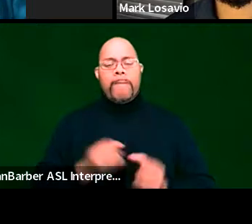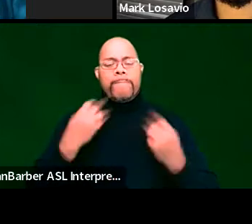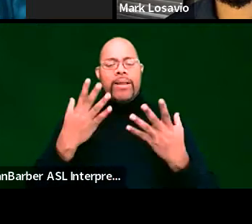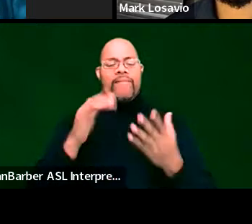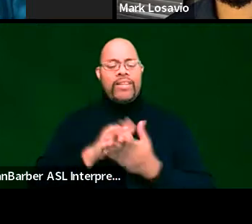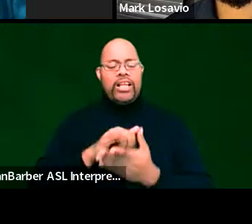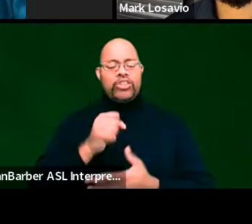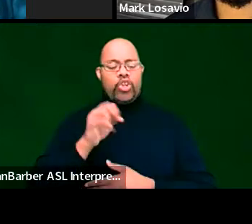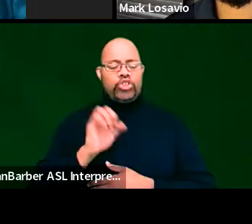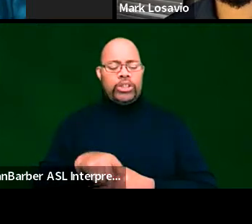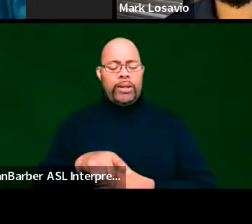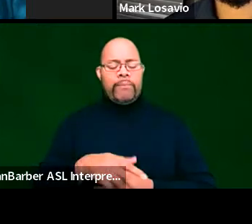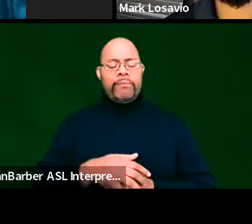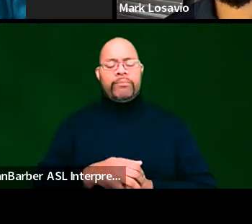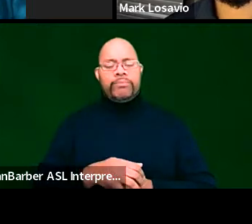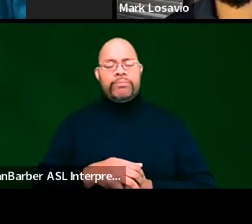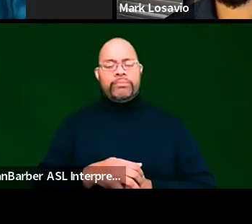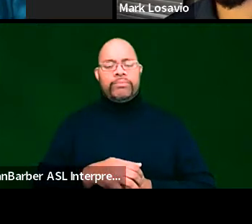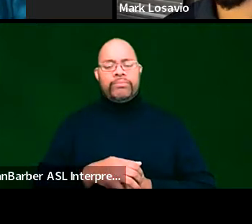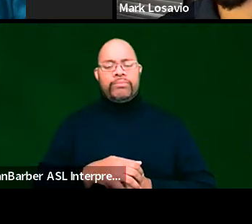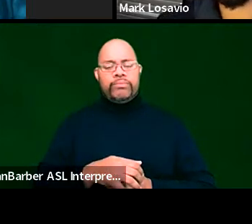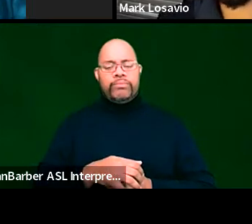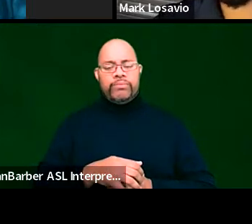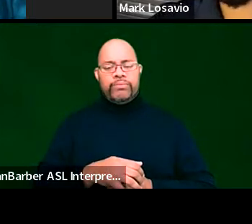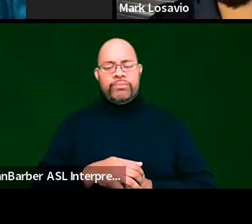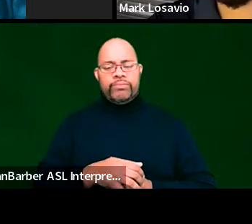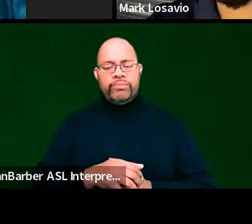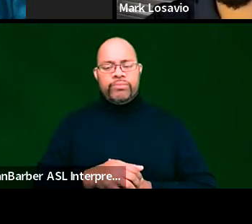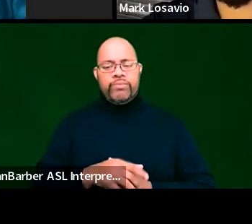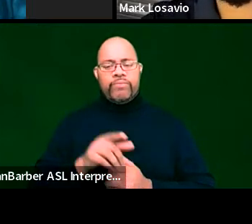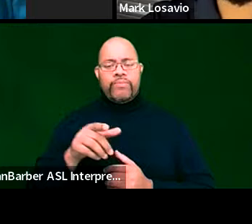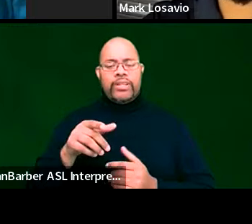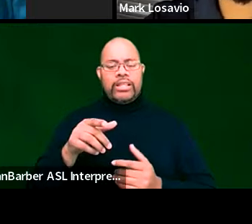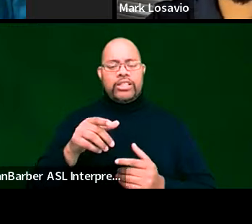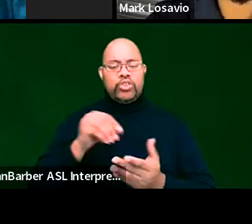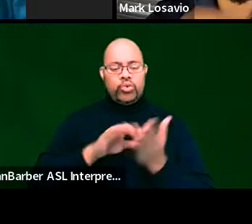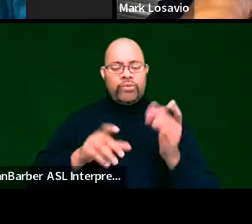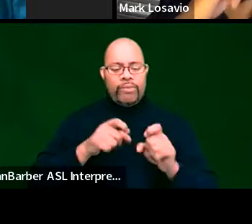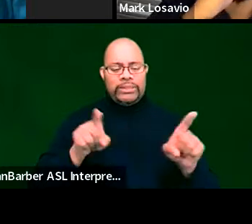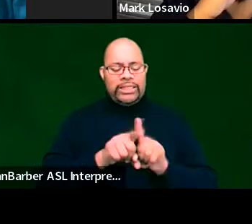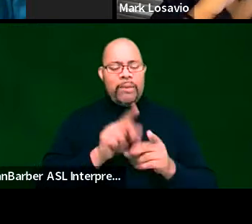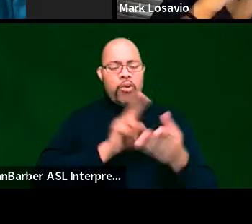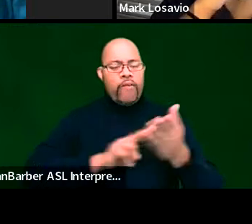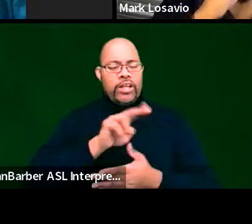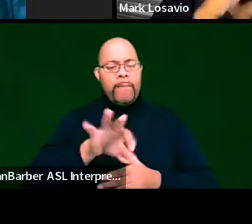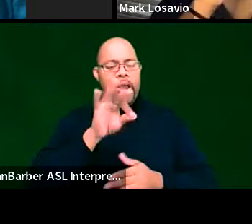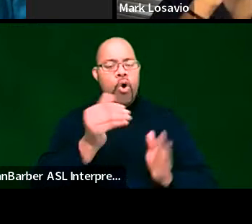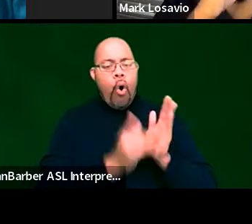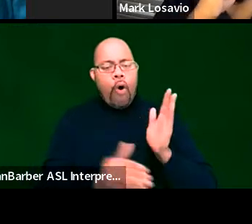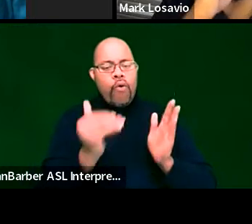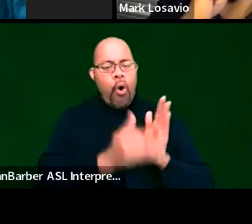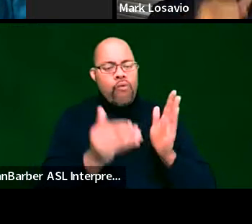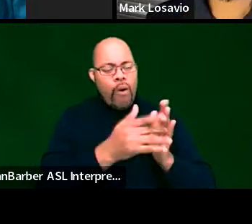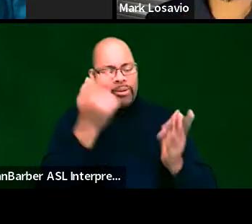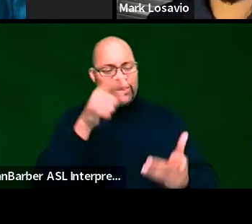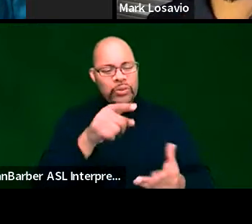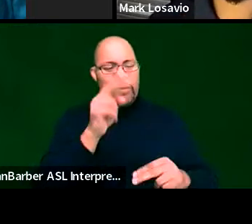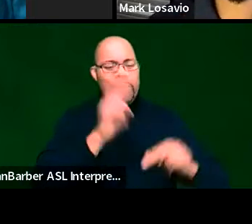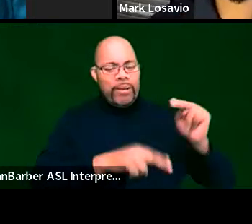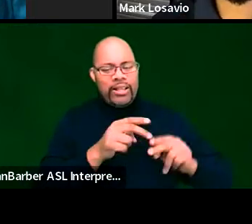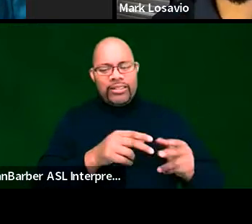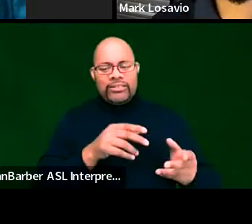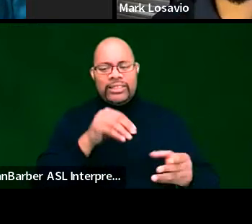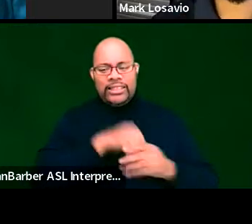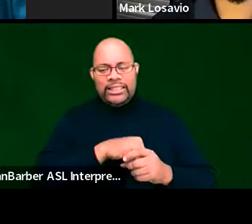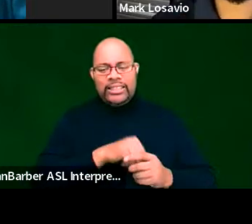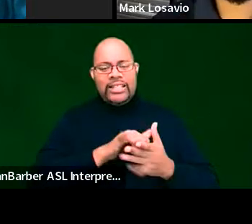those scholarships, like the EPP program, for example, they get students from the same universities over and over again, because you kind of build in